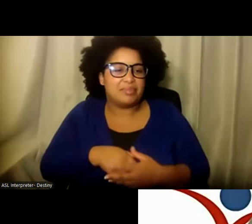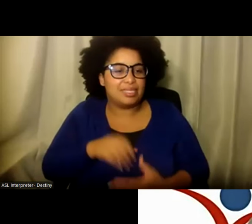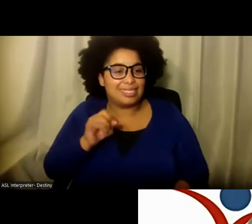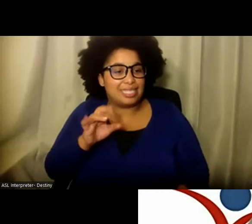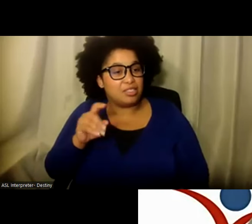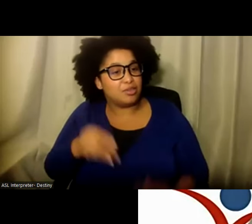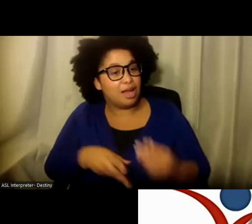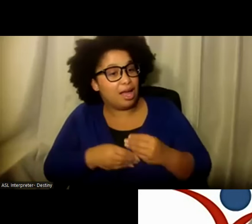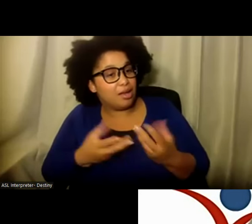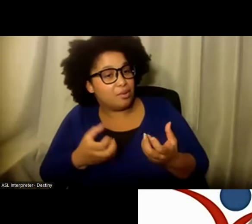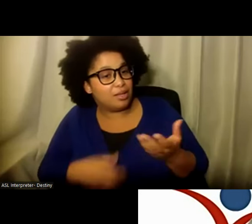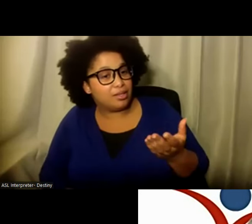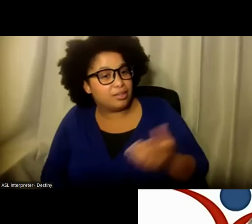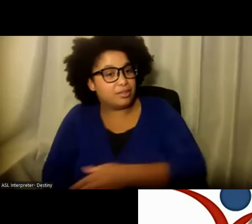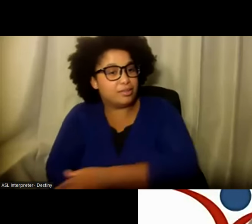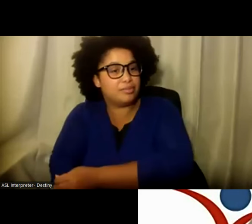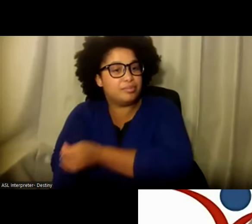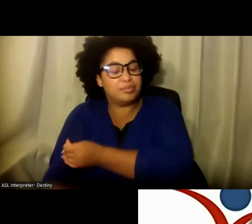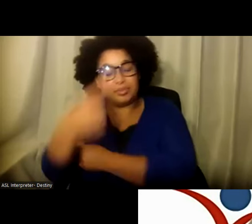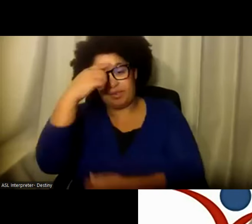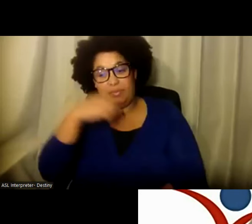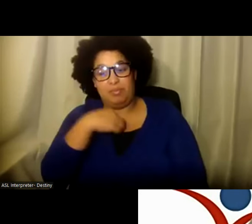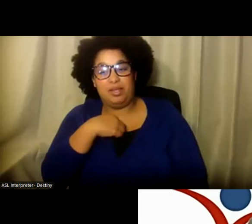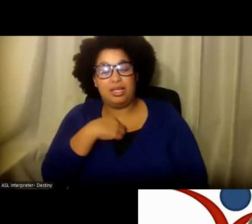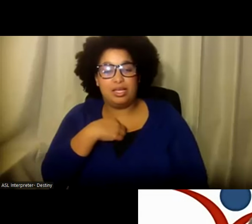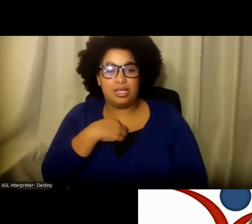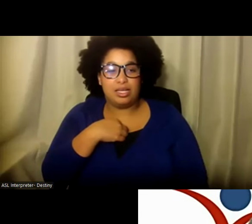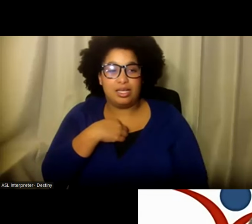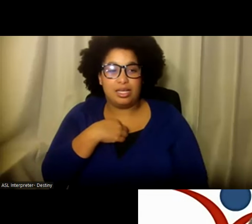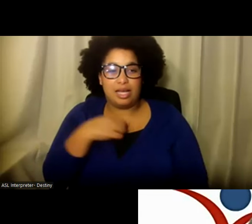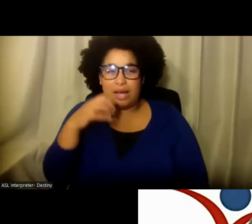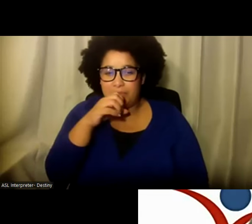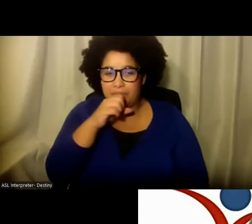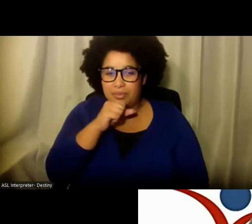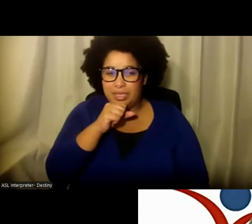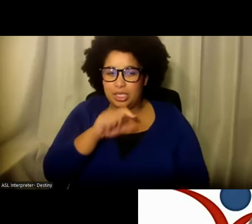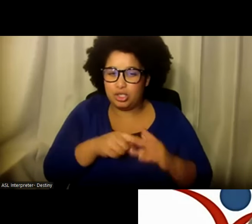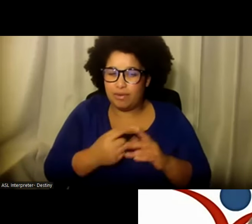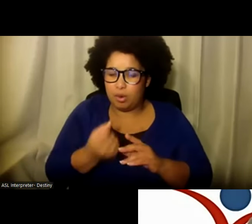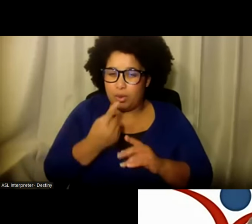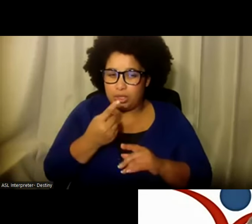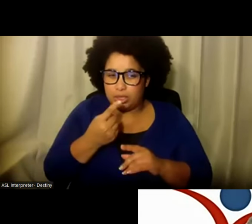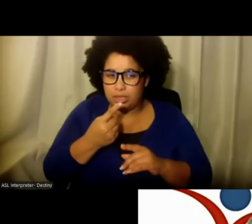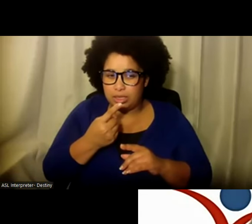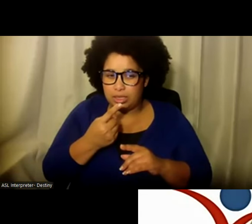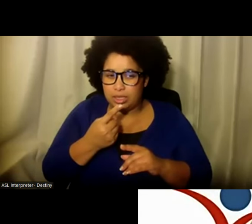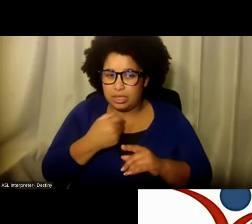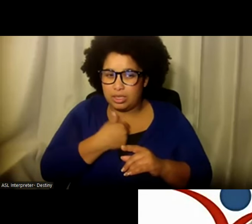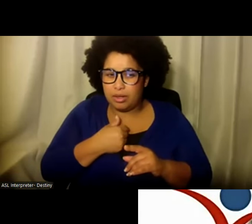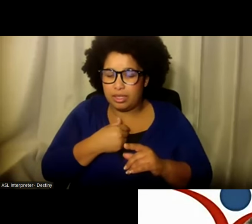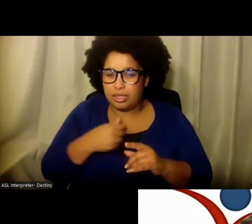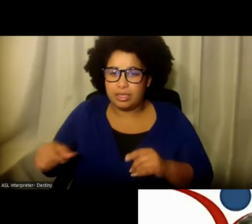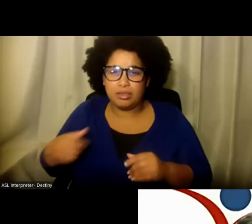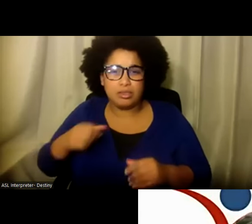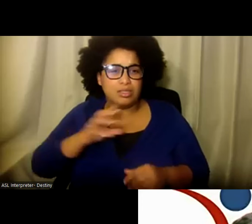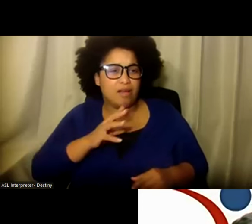add? For me, I missed the beginning of your question. I'm so sorry. This was off. It's